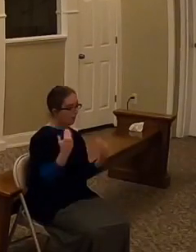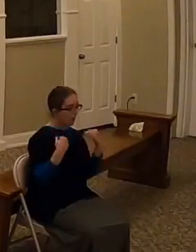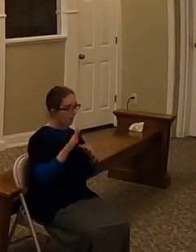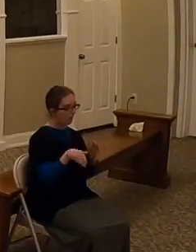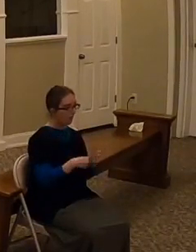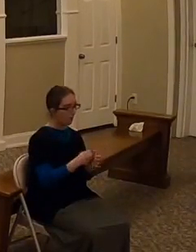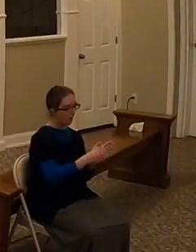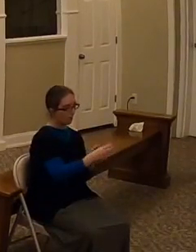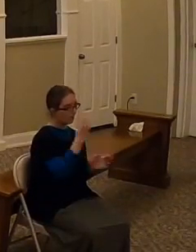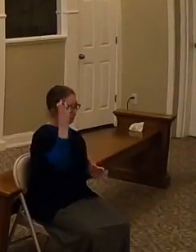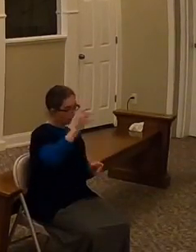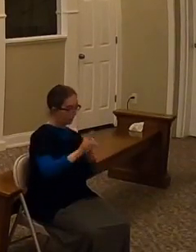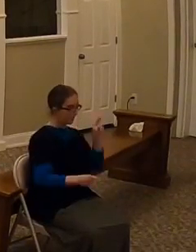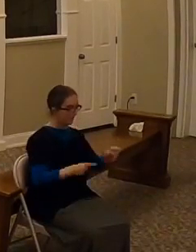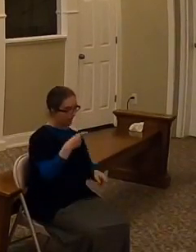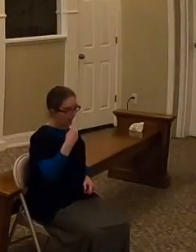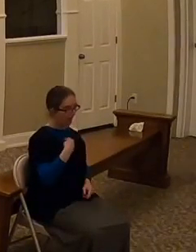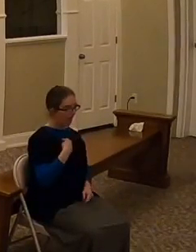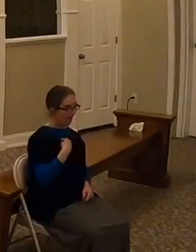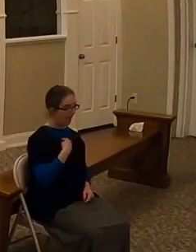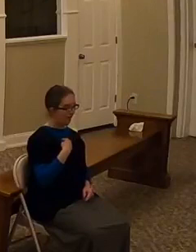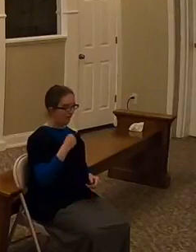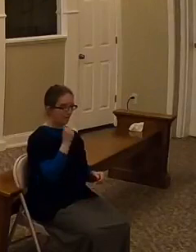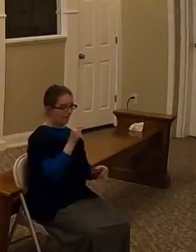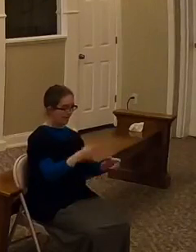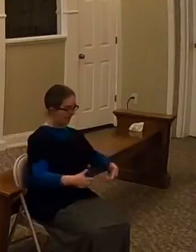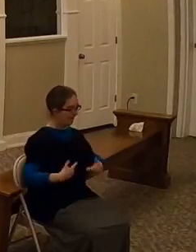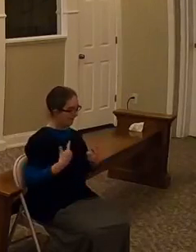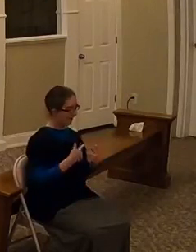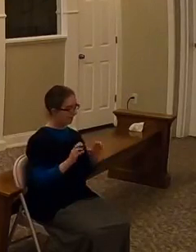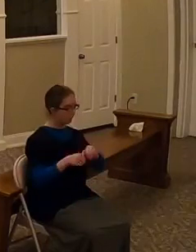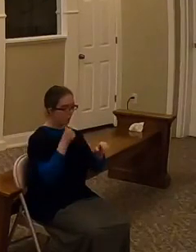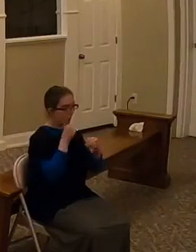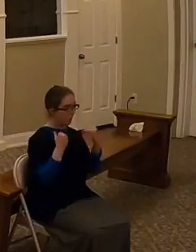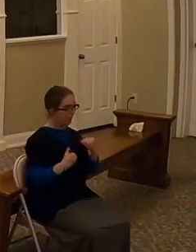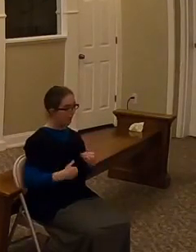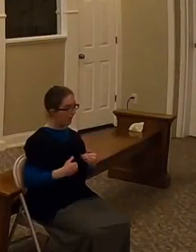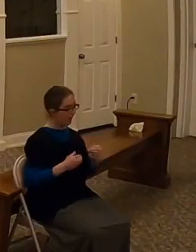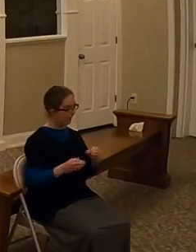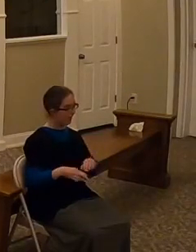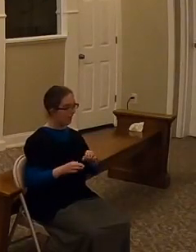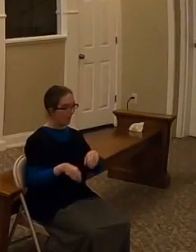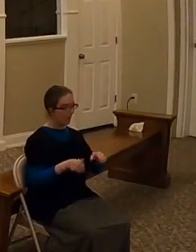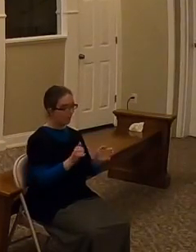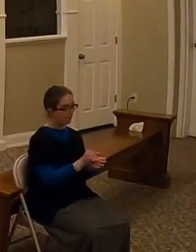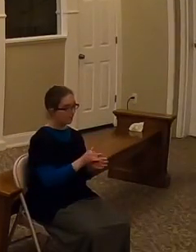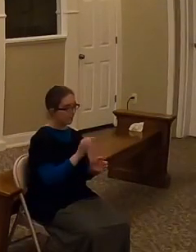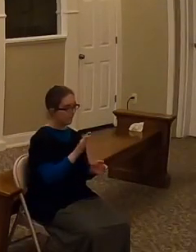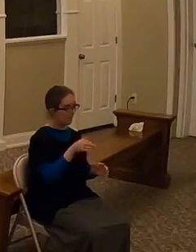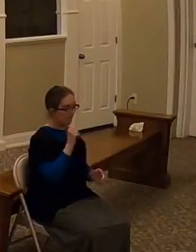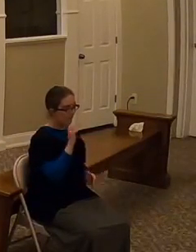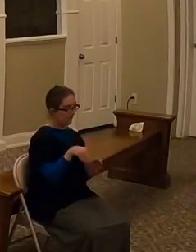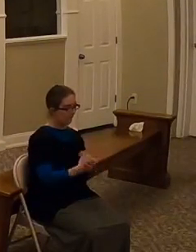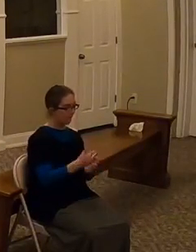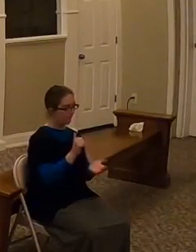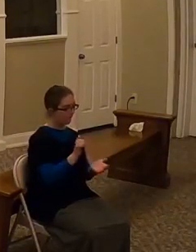yahoos out there now that say, oh, yeah, I ain't live that stuff. You know, come on, you don't have to do all that stuff. I'm not doing all that mess. And guess